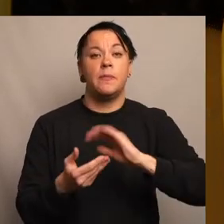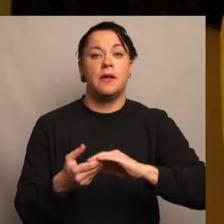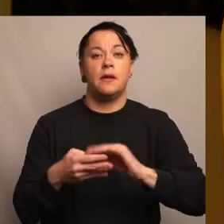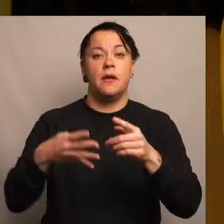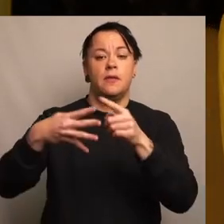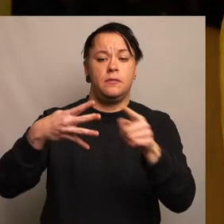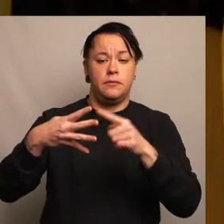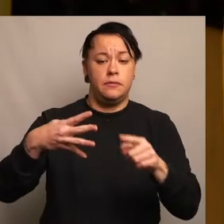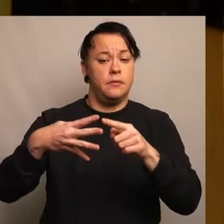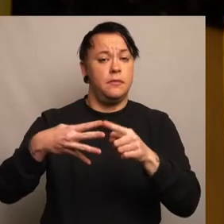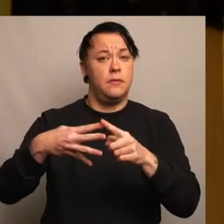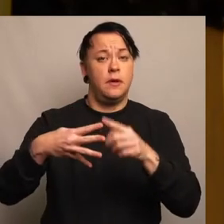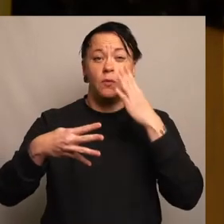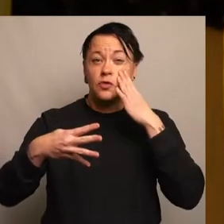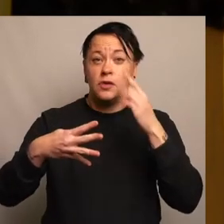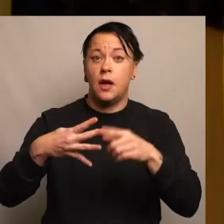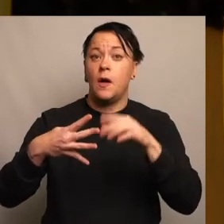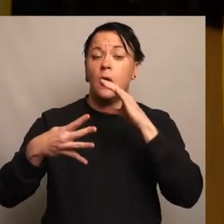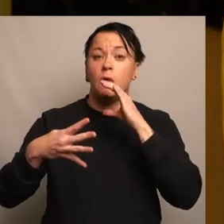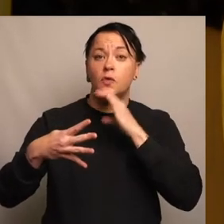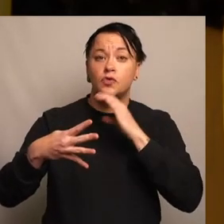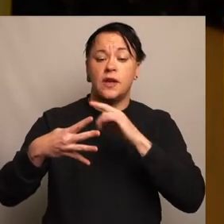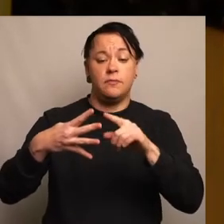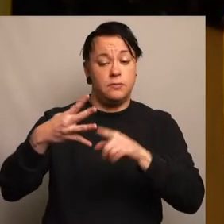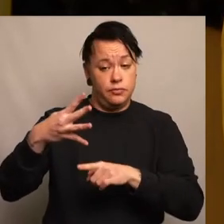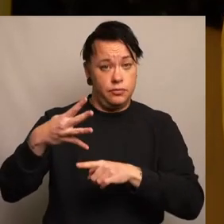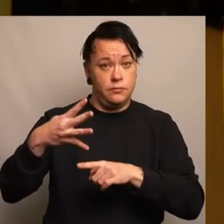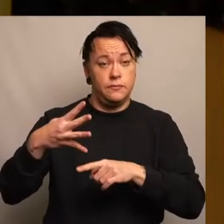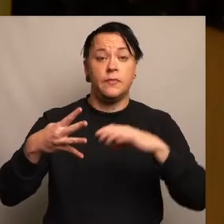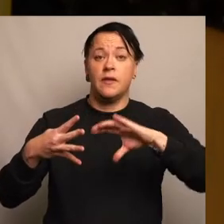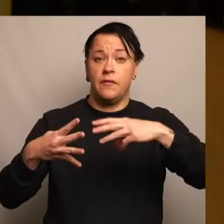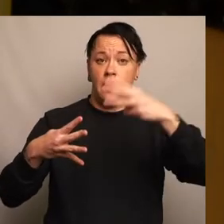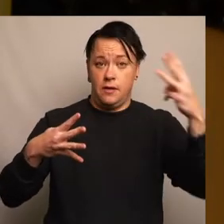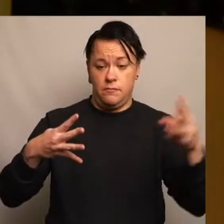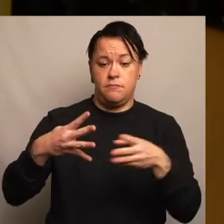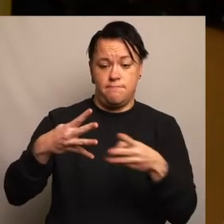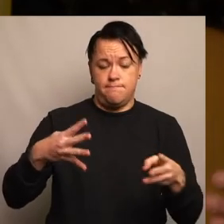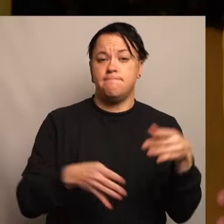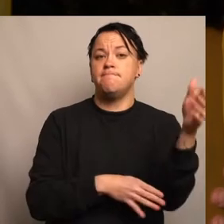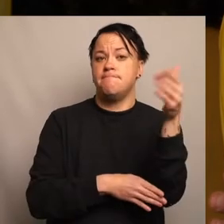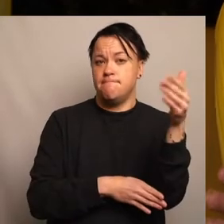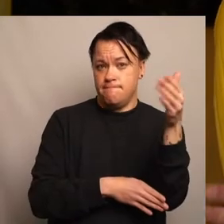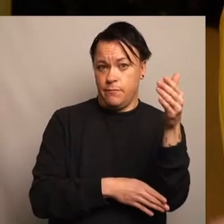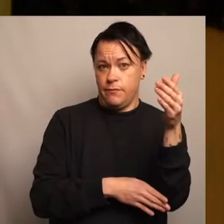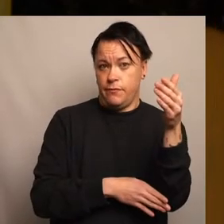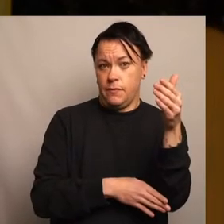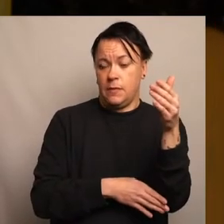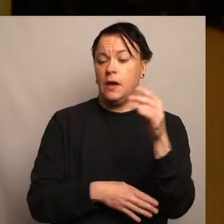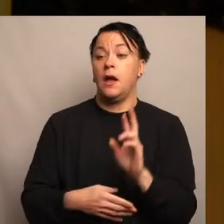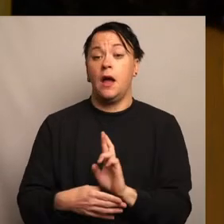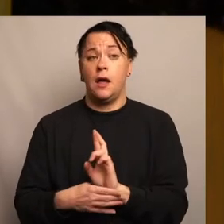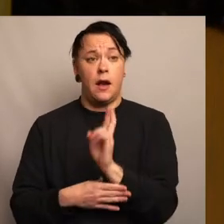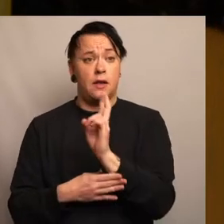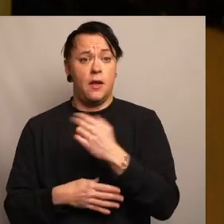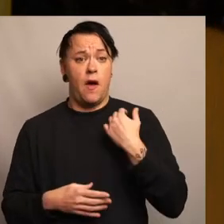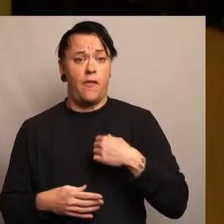And the amount of the criticize that I get it from Finn white, it was quite like surprising for me, because